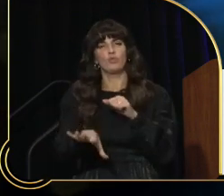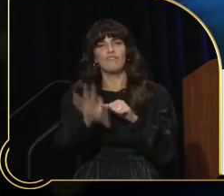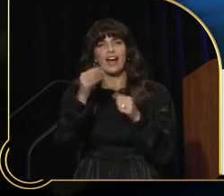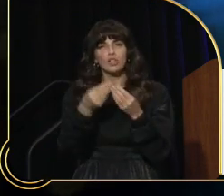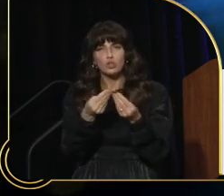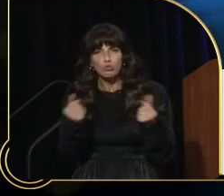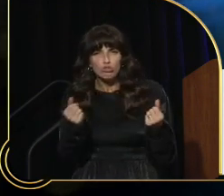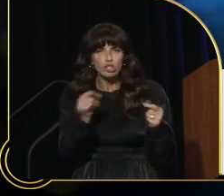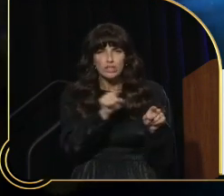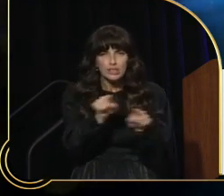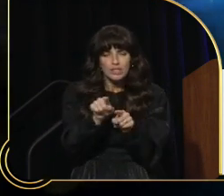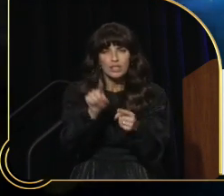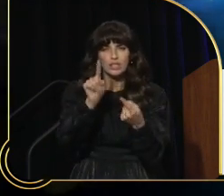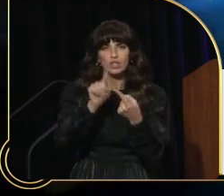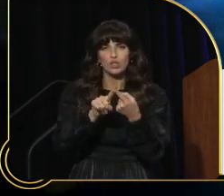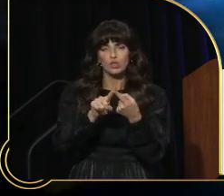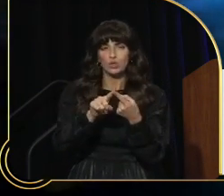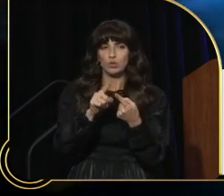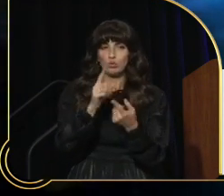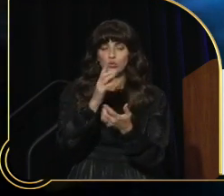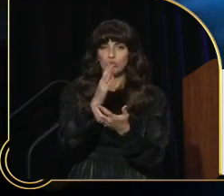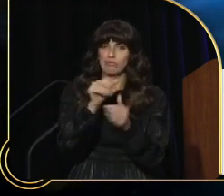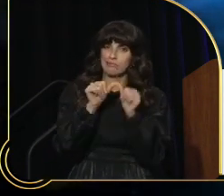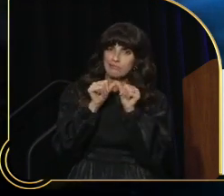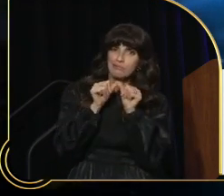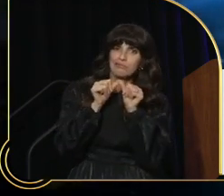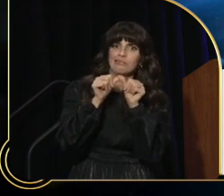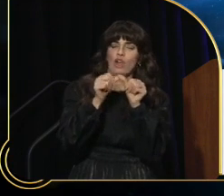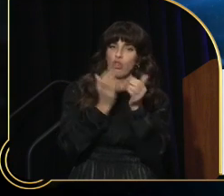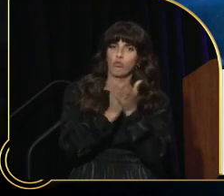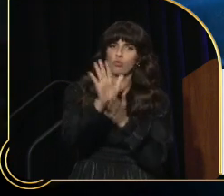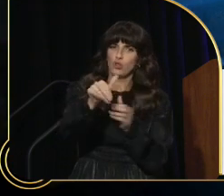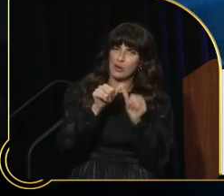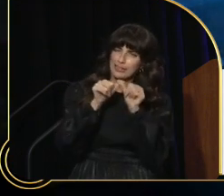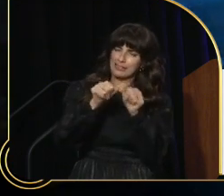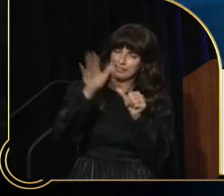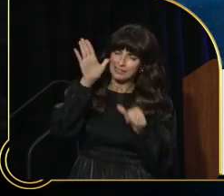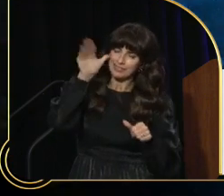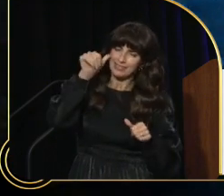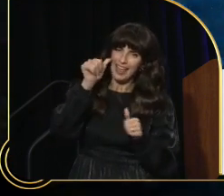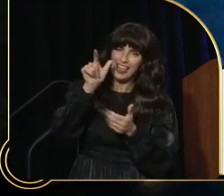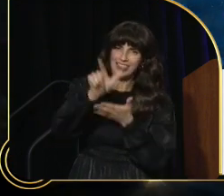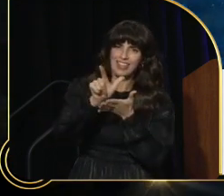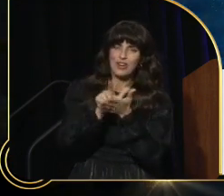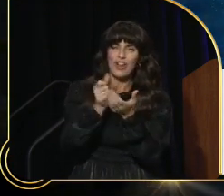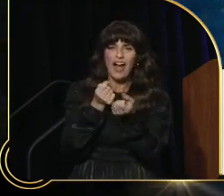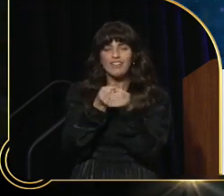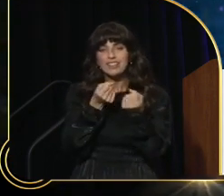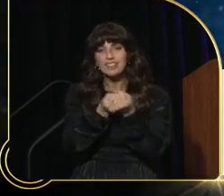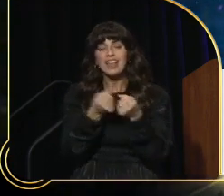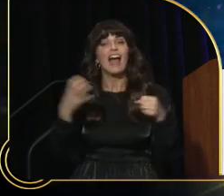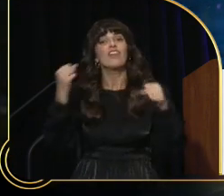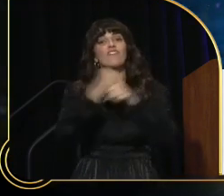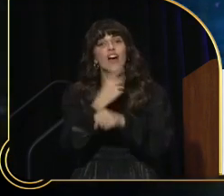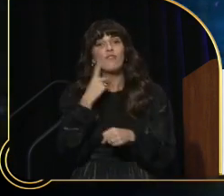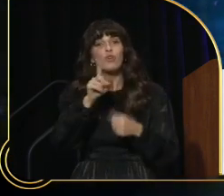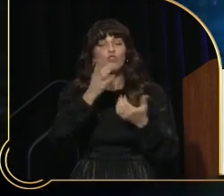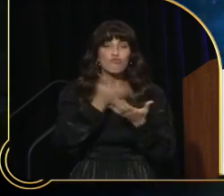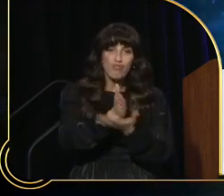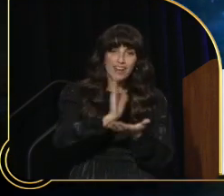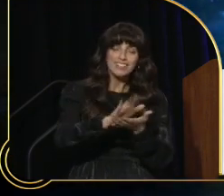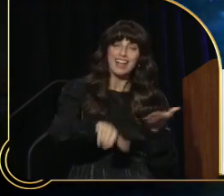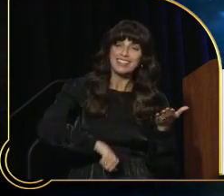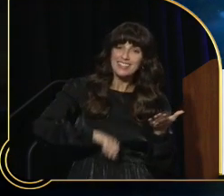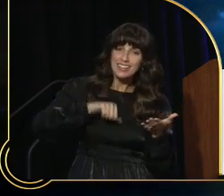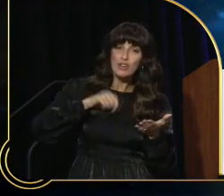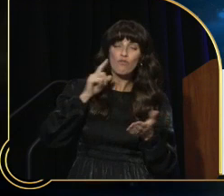persistent, and sometimes relentless legal advocacy in the fight for the rights and dignity of